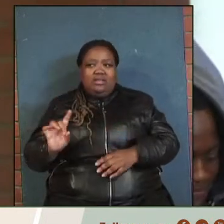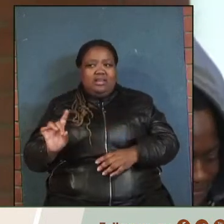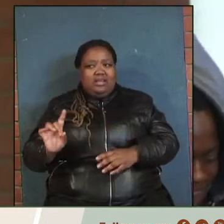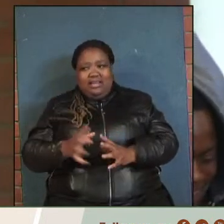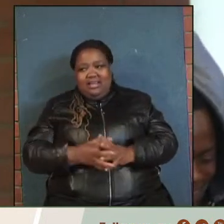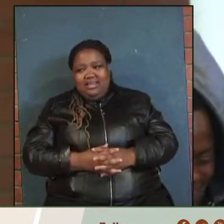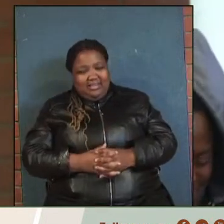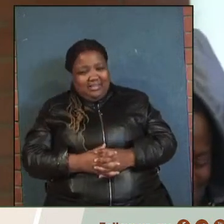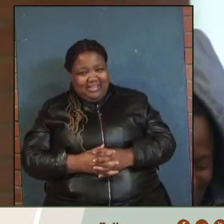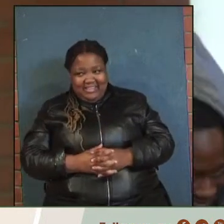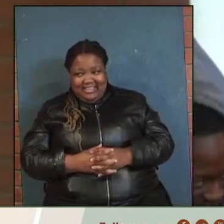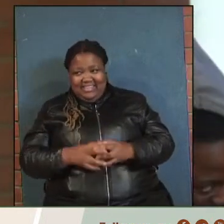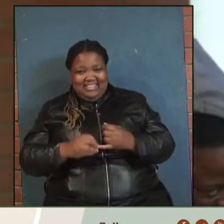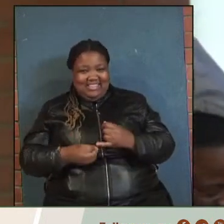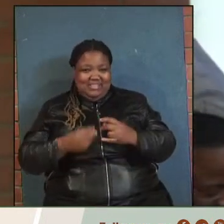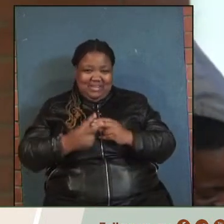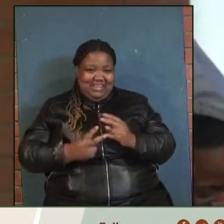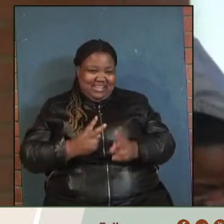Whose question did I not answer?